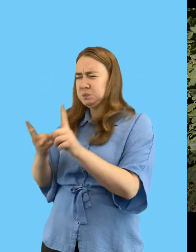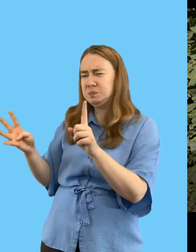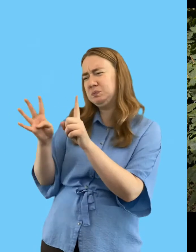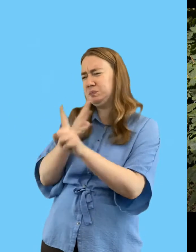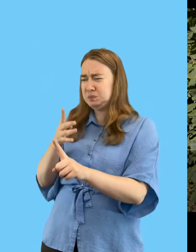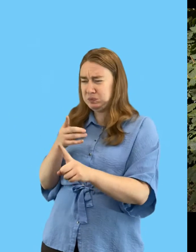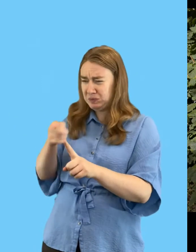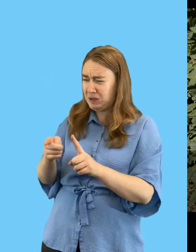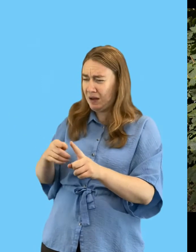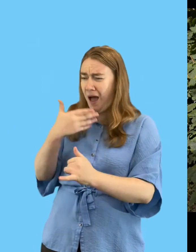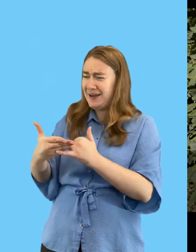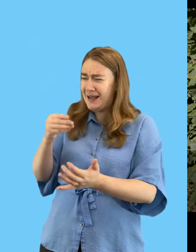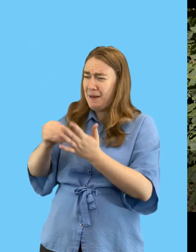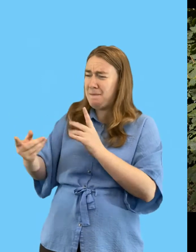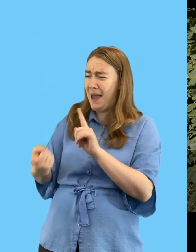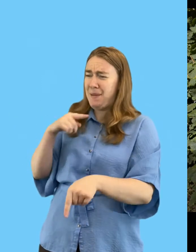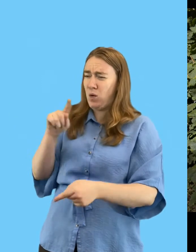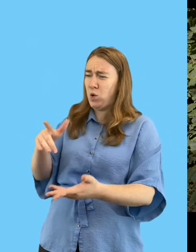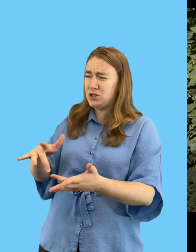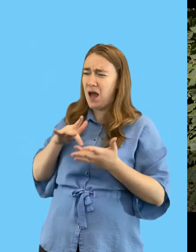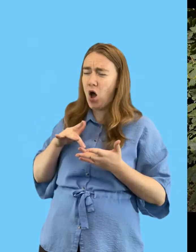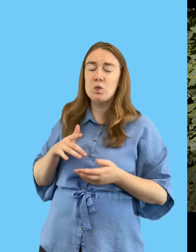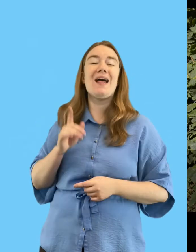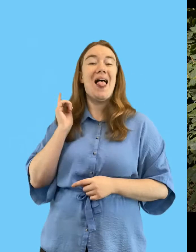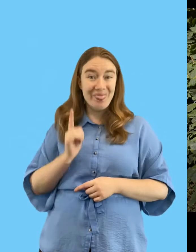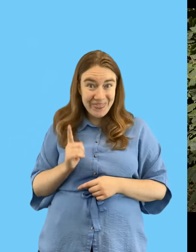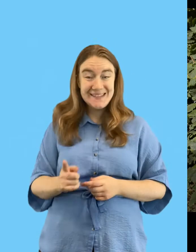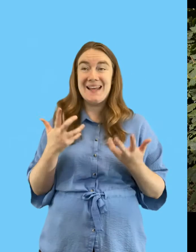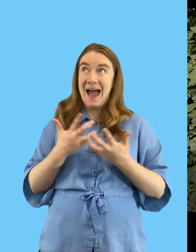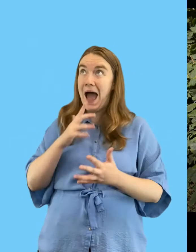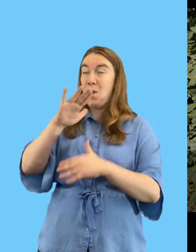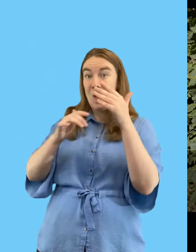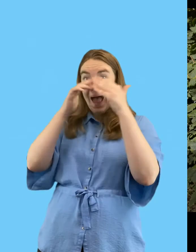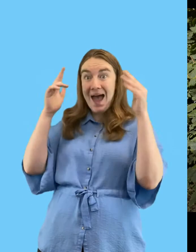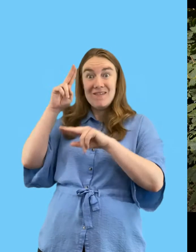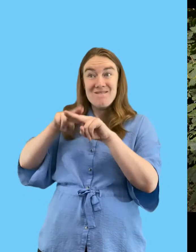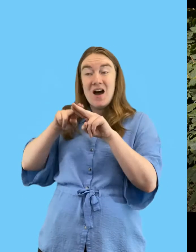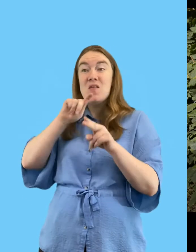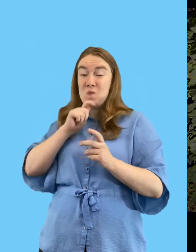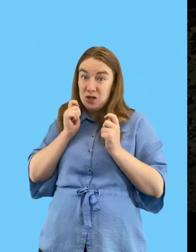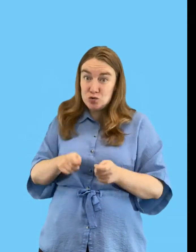is how my heavenly Father will treat each of you, unless you forgive your brother or your sister from heart."